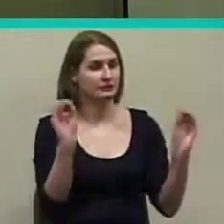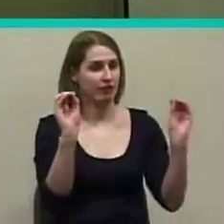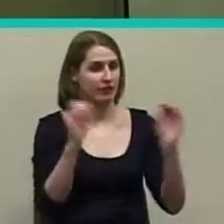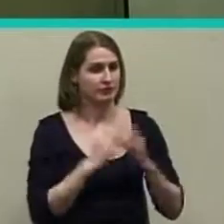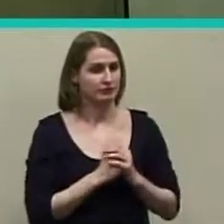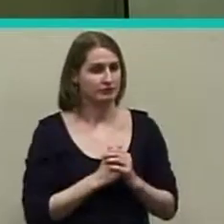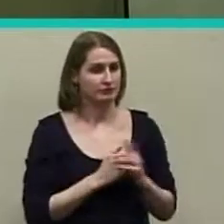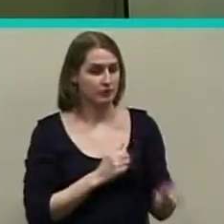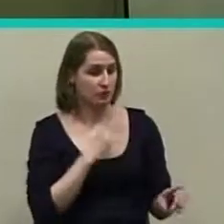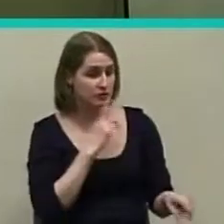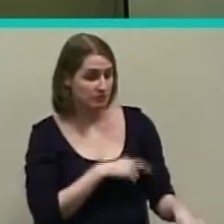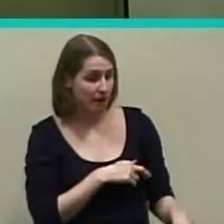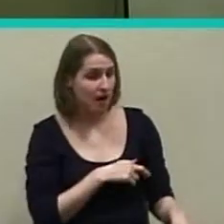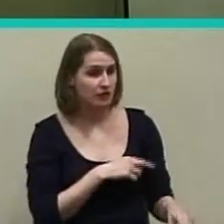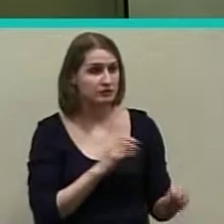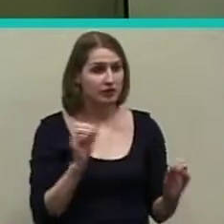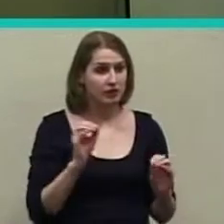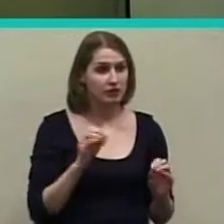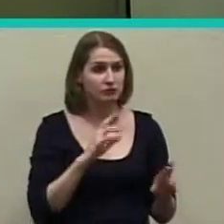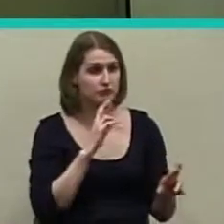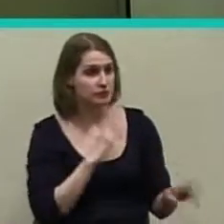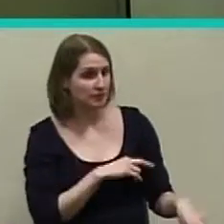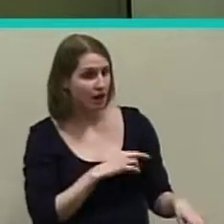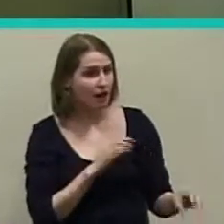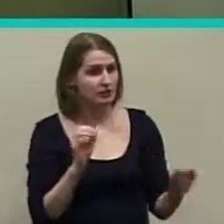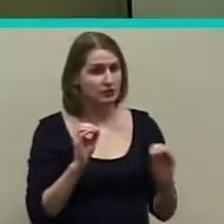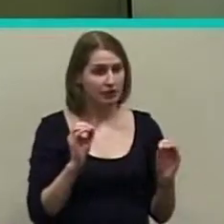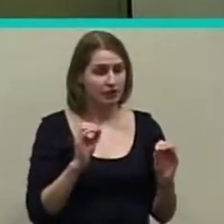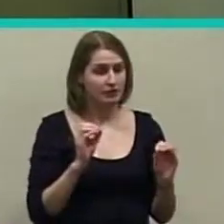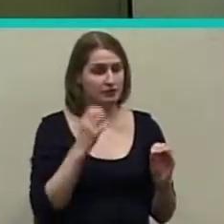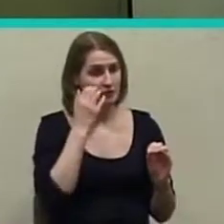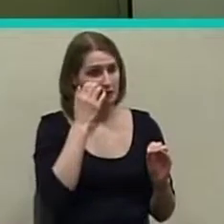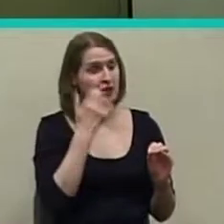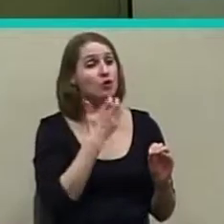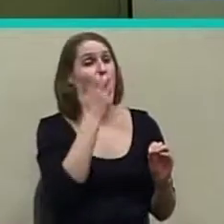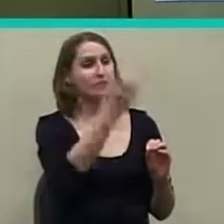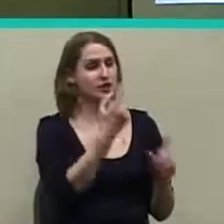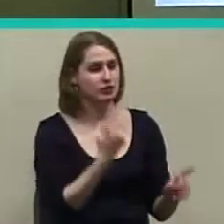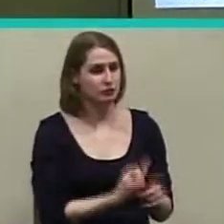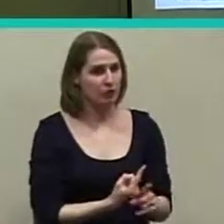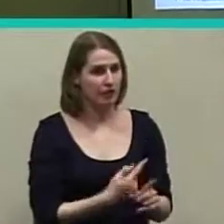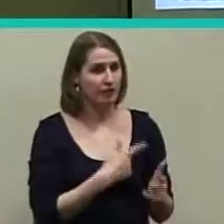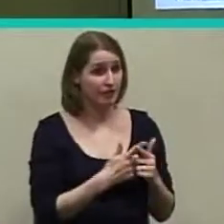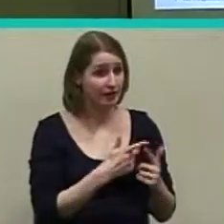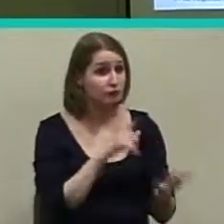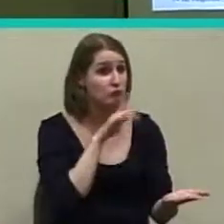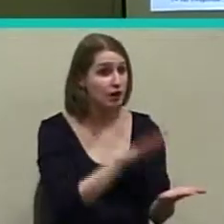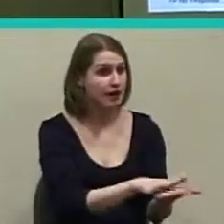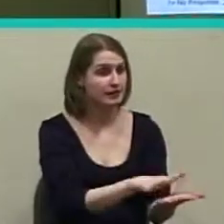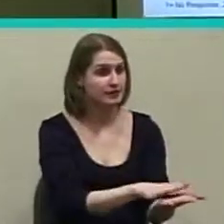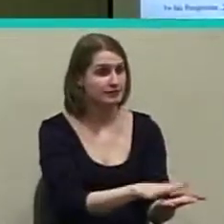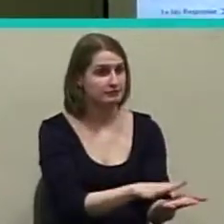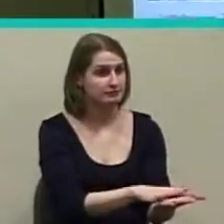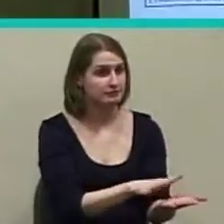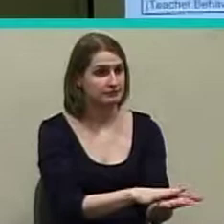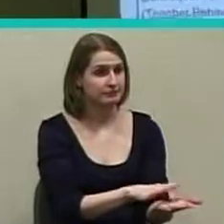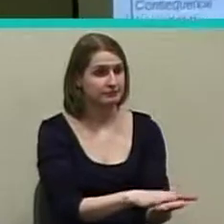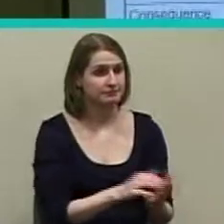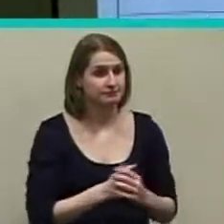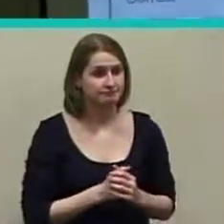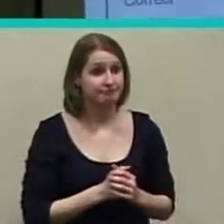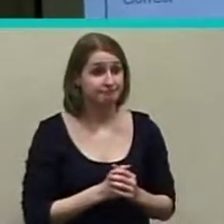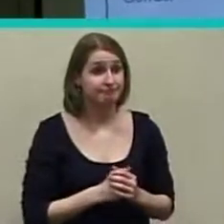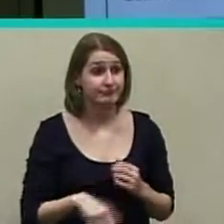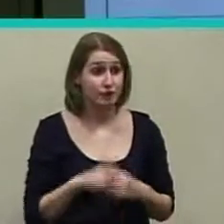Opportunity to respond, nothing. Opportunity to respond, nothing. Opportunity to respond, he calls out, he's correct. This time he gets praised. You're